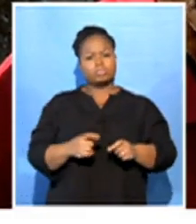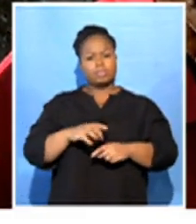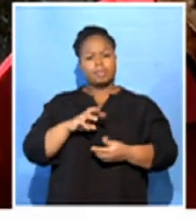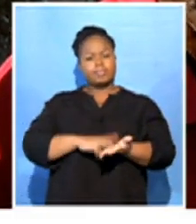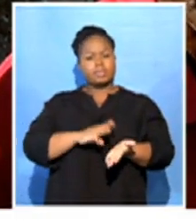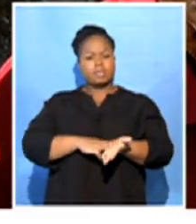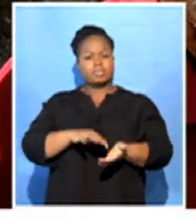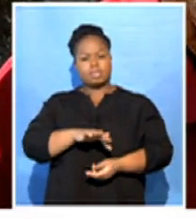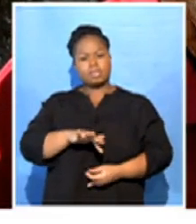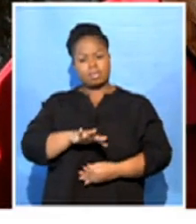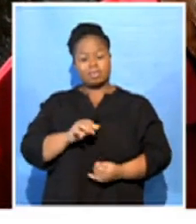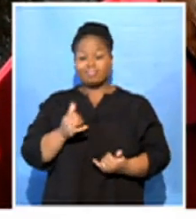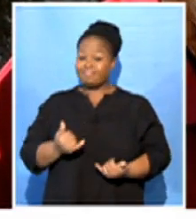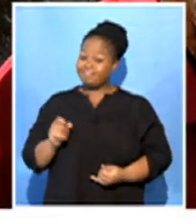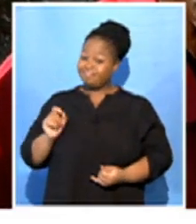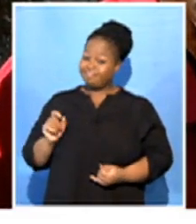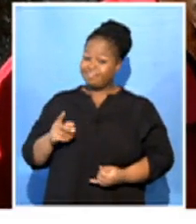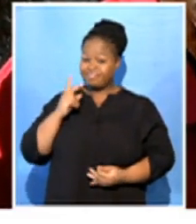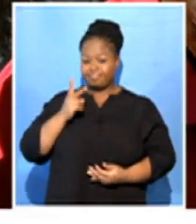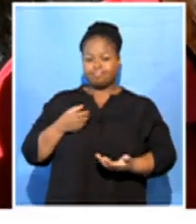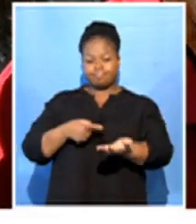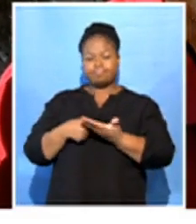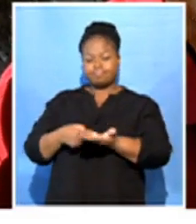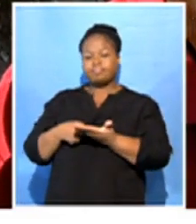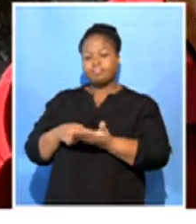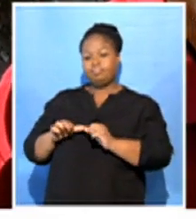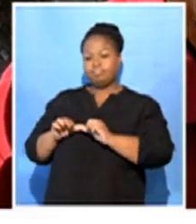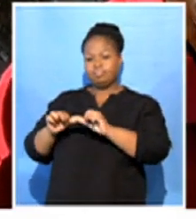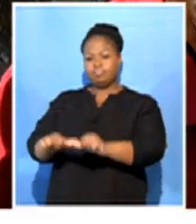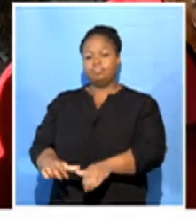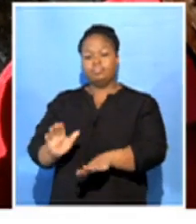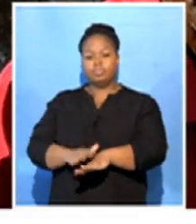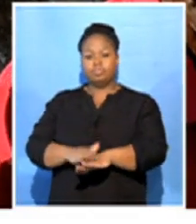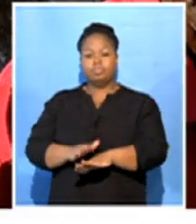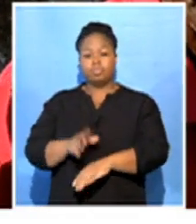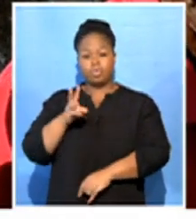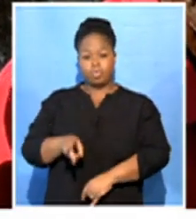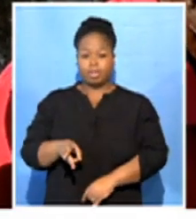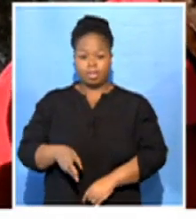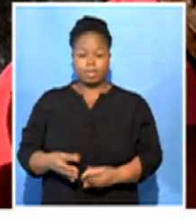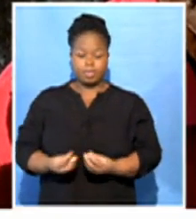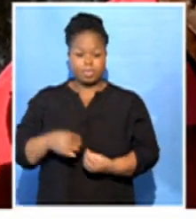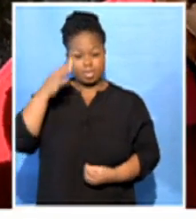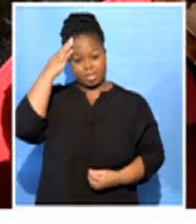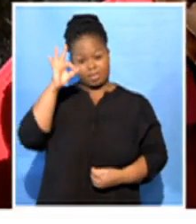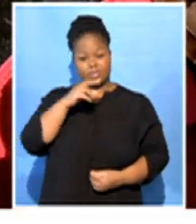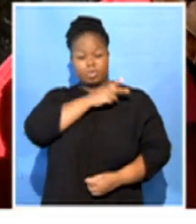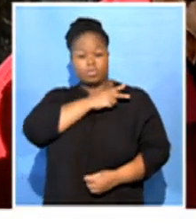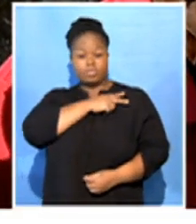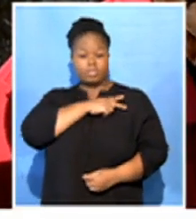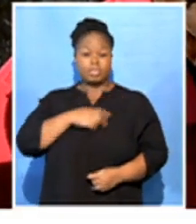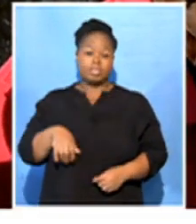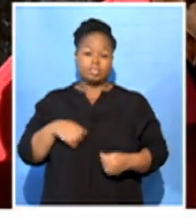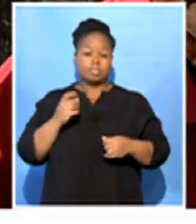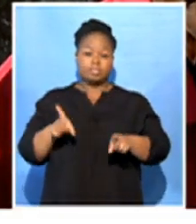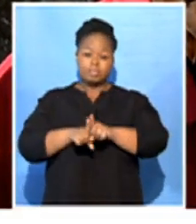Mdantsane. Desiree, this is a conversation that we'll continue to have with the government officials, even